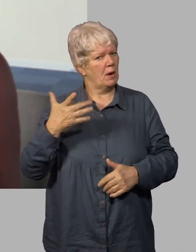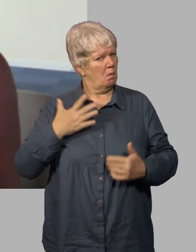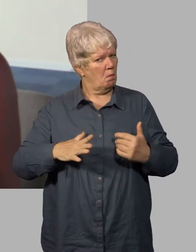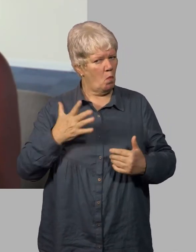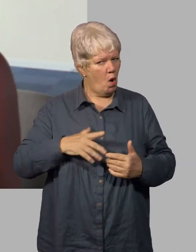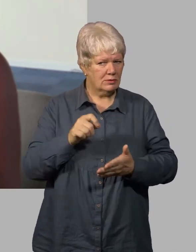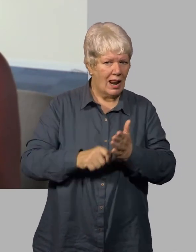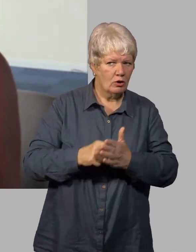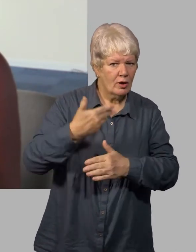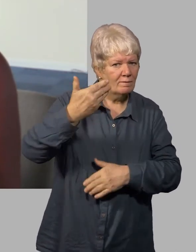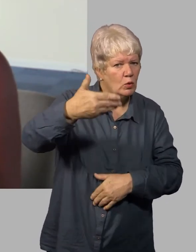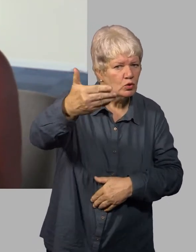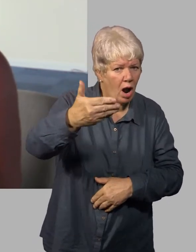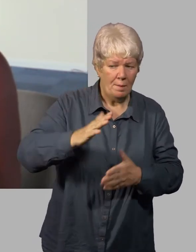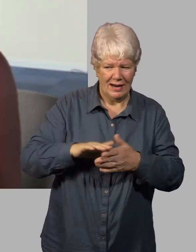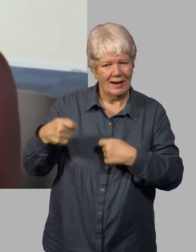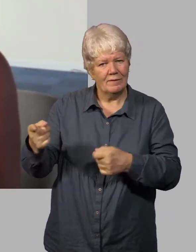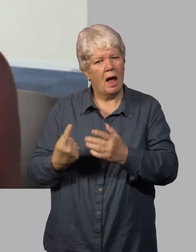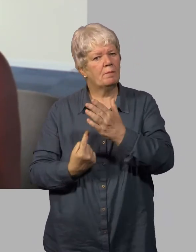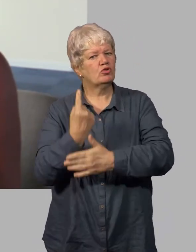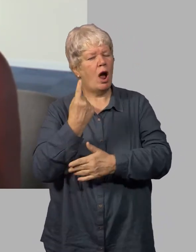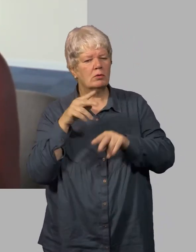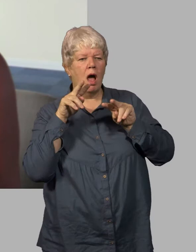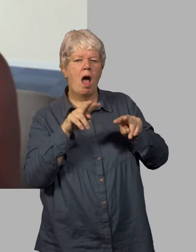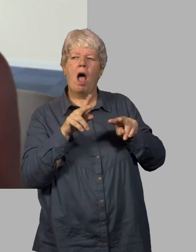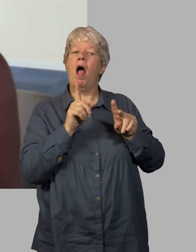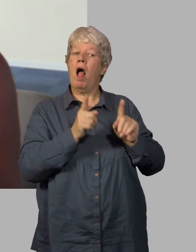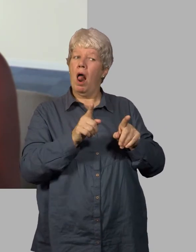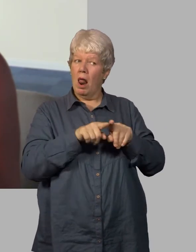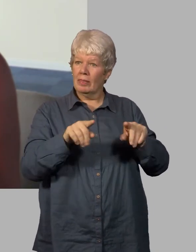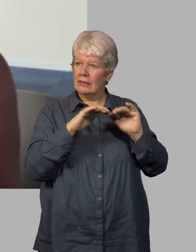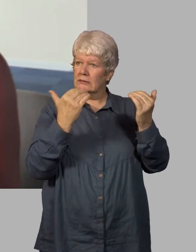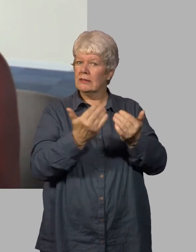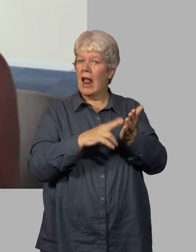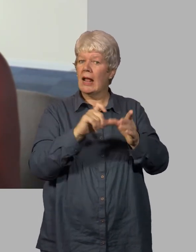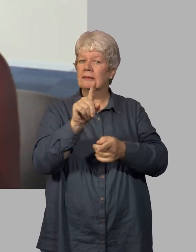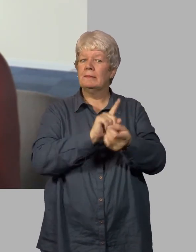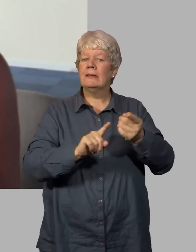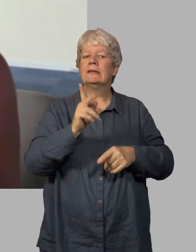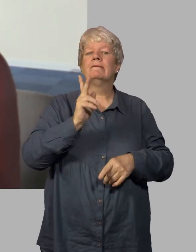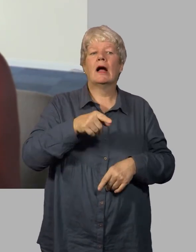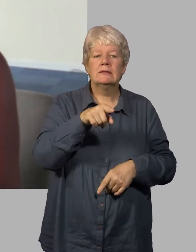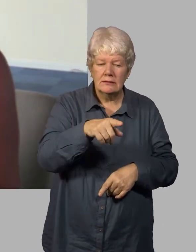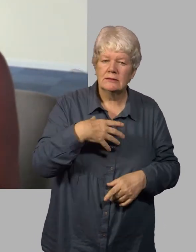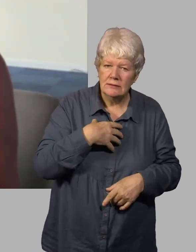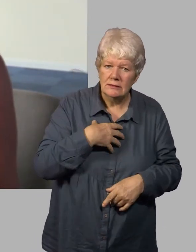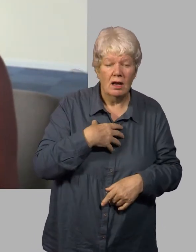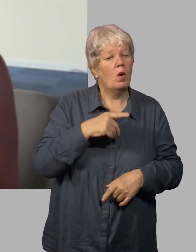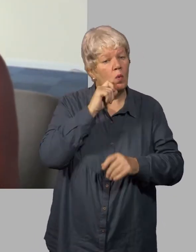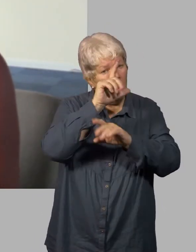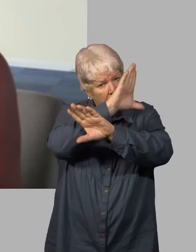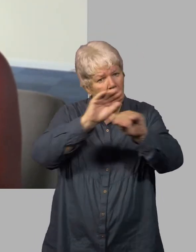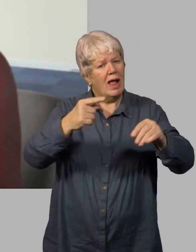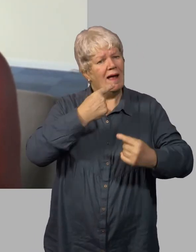for election in the near future, and it will provide them with first-hand experience of the NAC's work. You'll